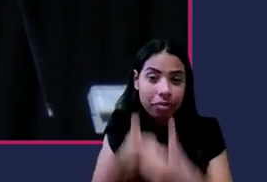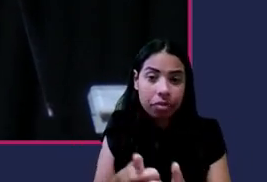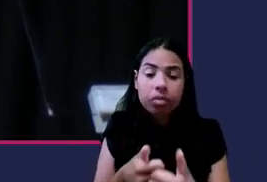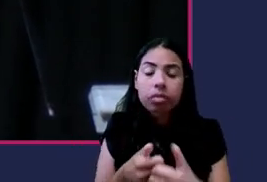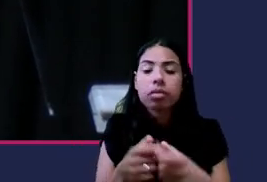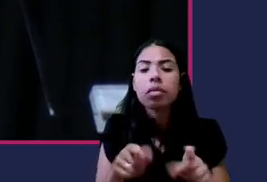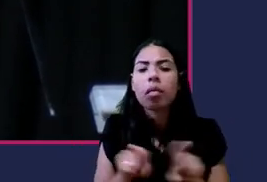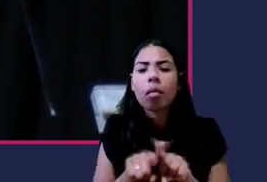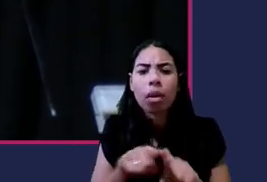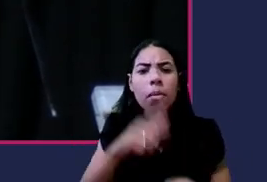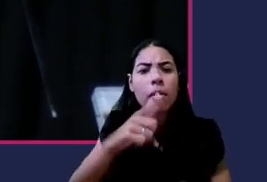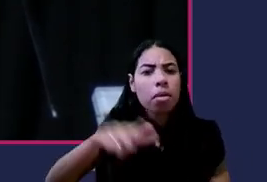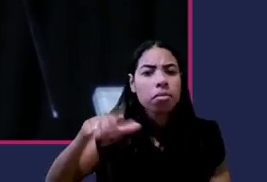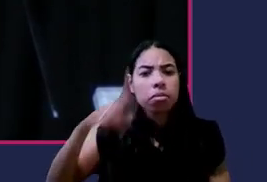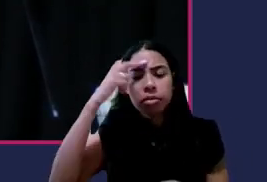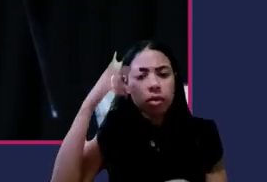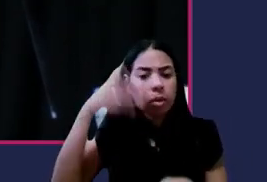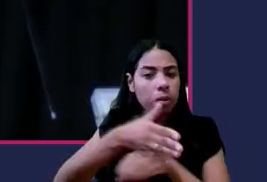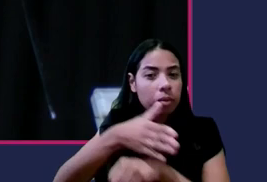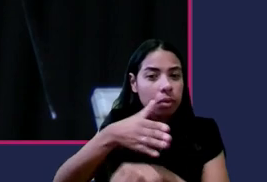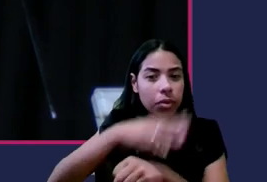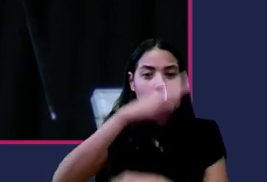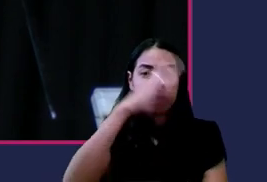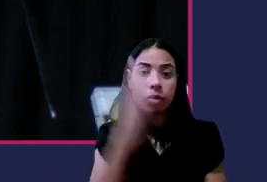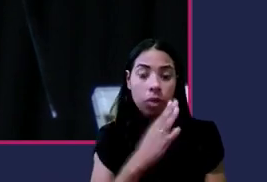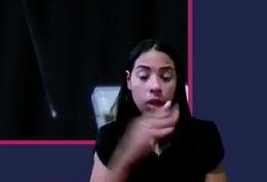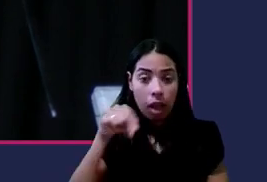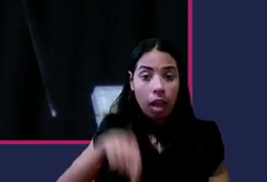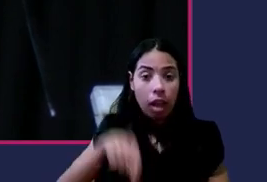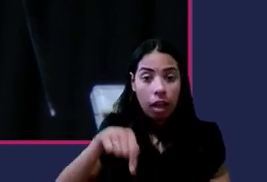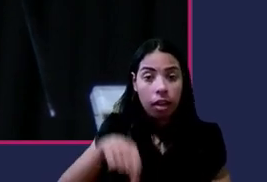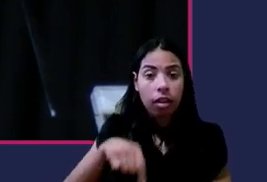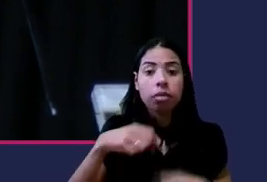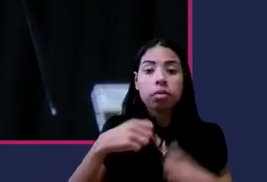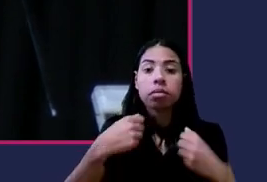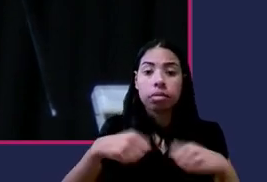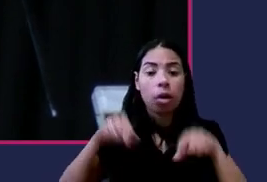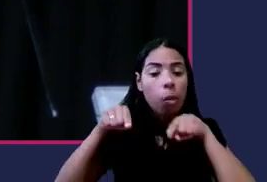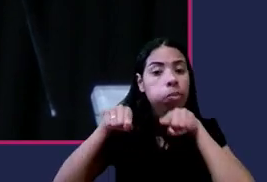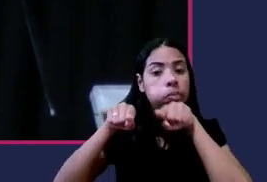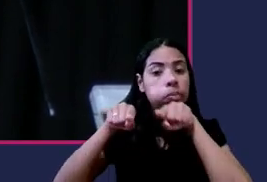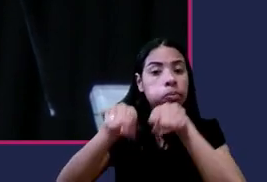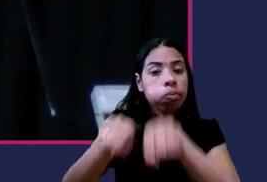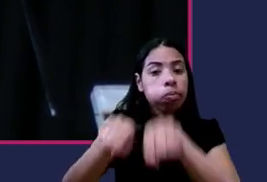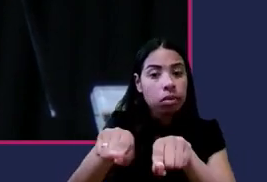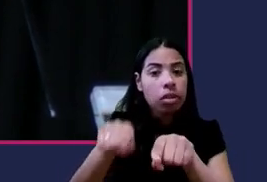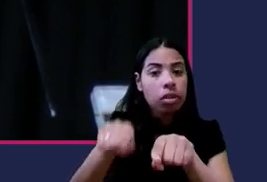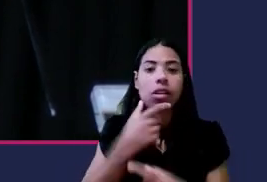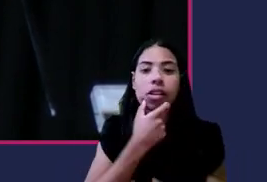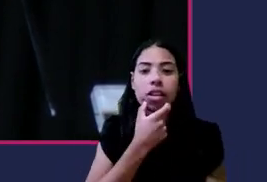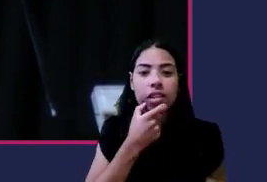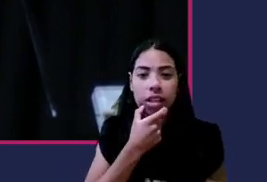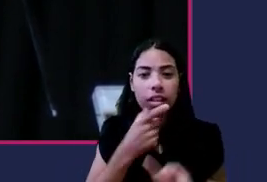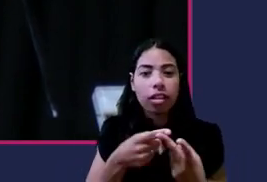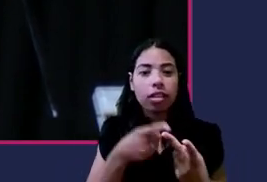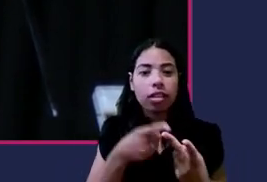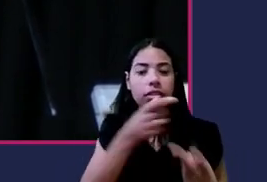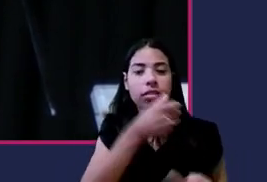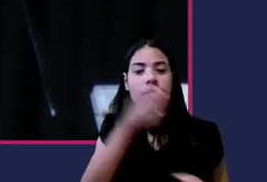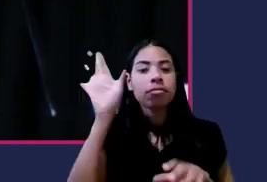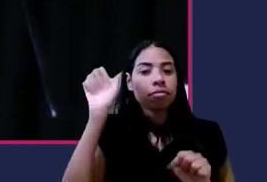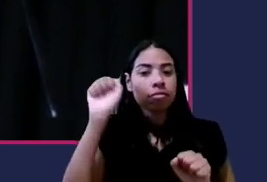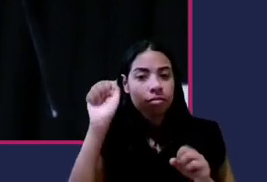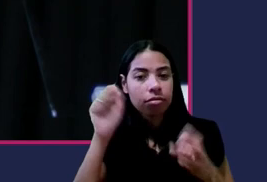and online. And so that an increasing number of people can participate. This content has been simultaneously transmitted into